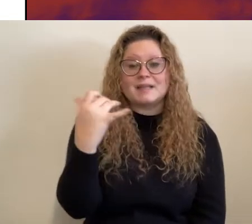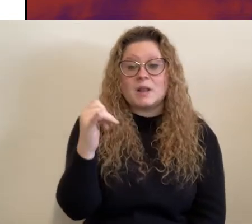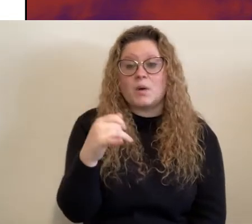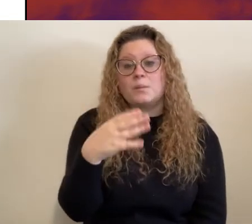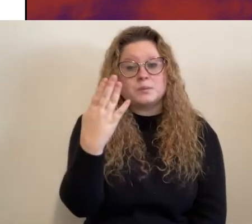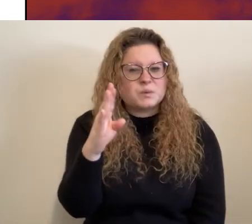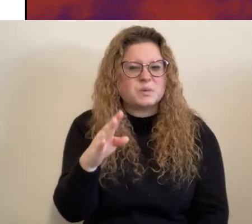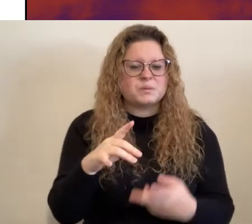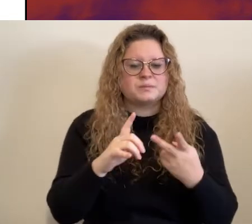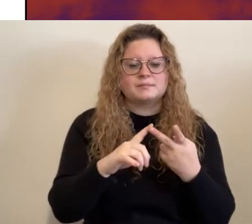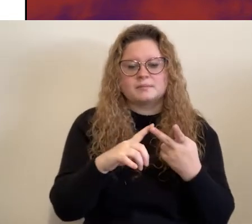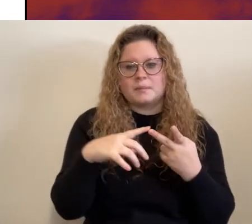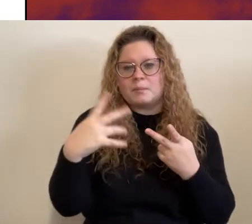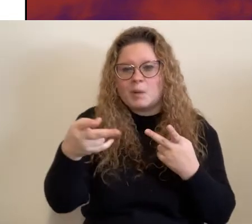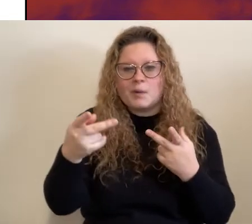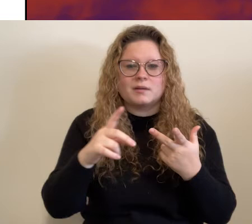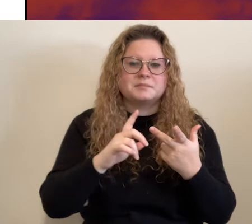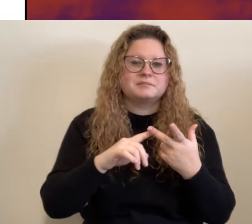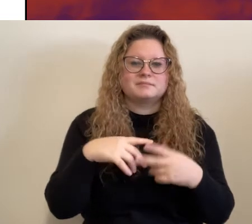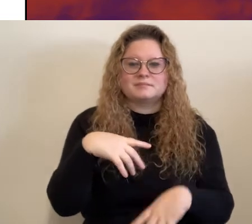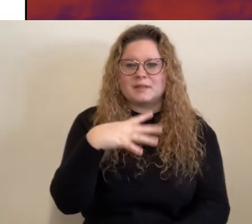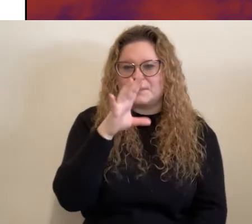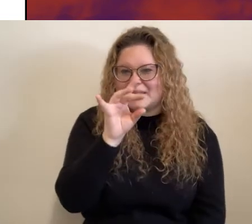pink stuff. But because